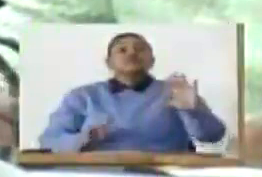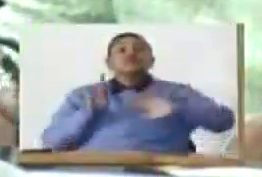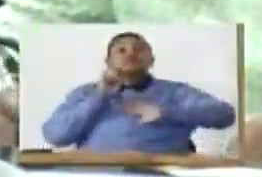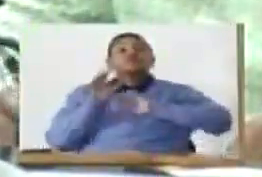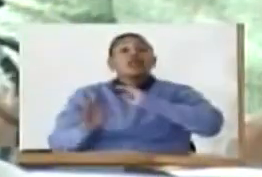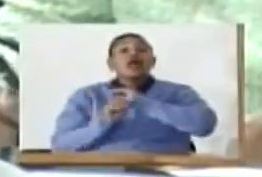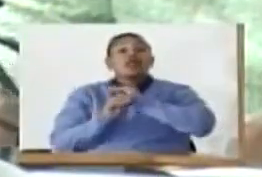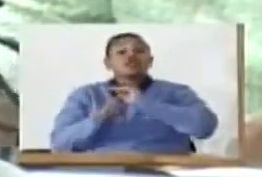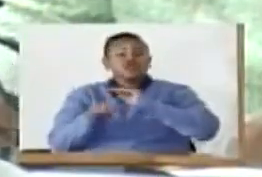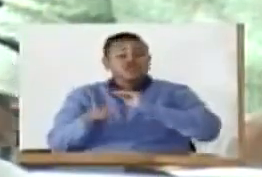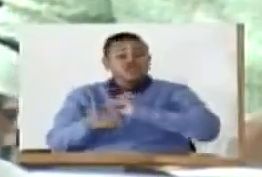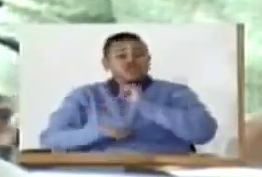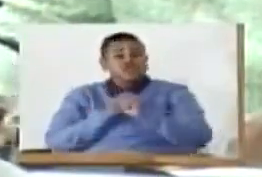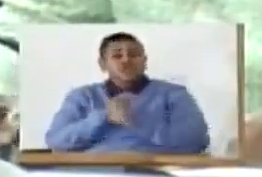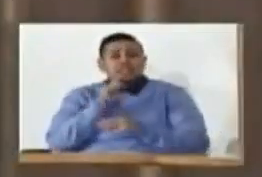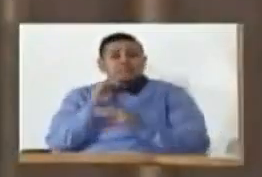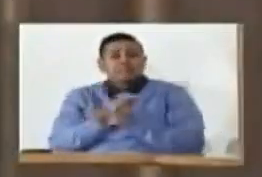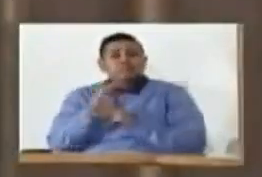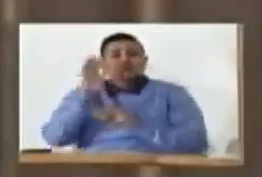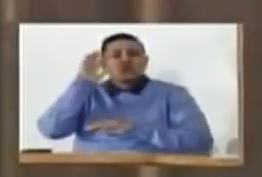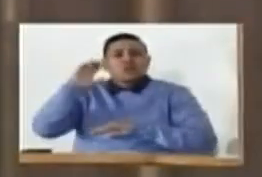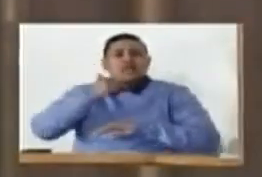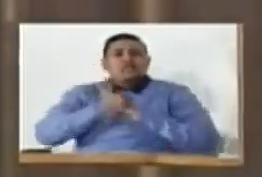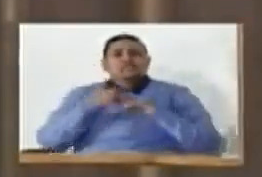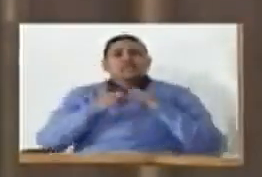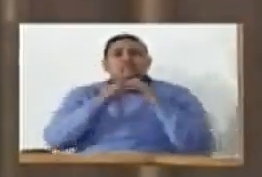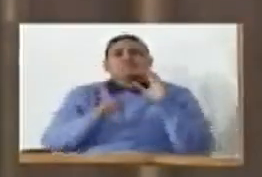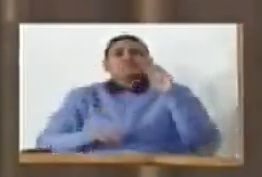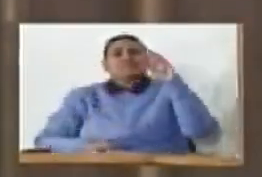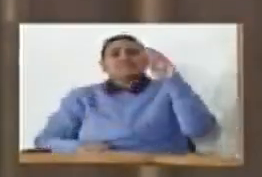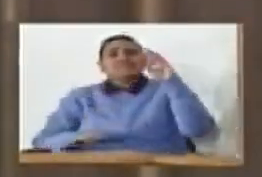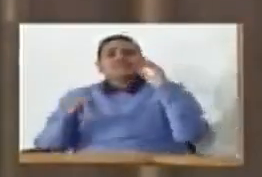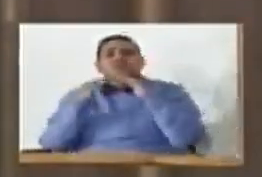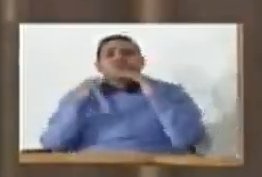Additionally, this year the ministry will establish 6